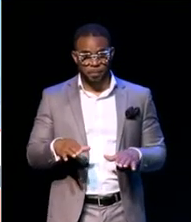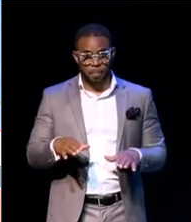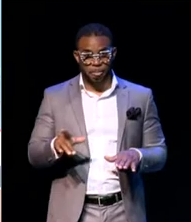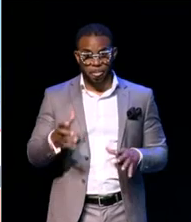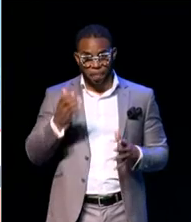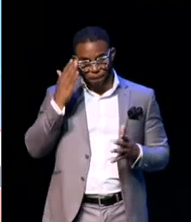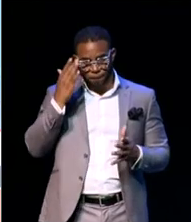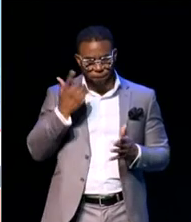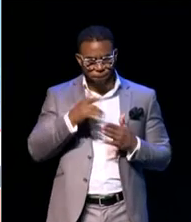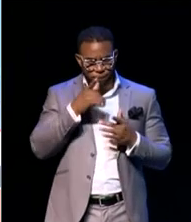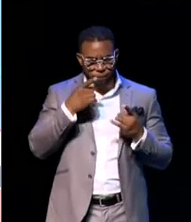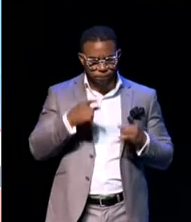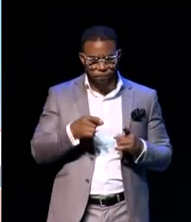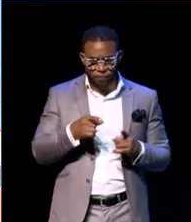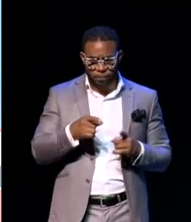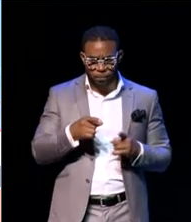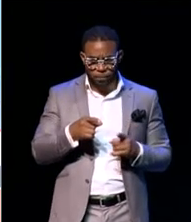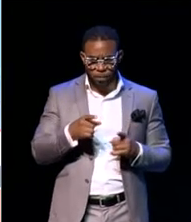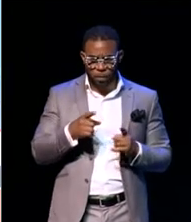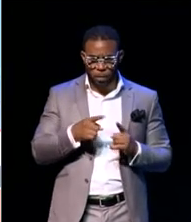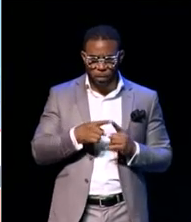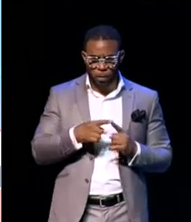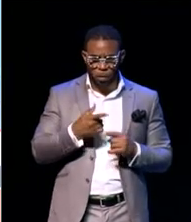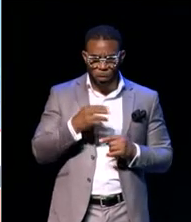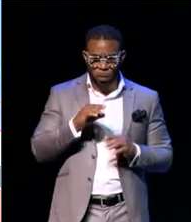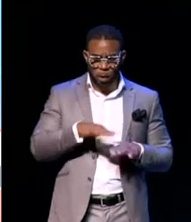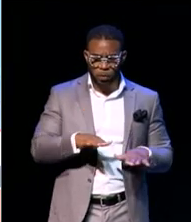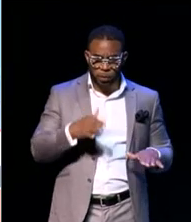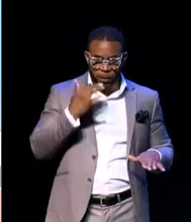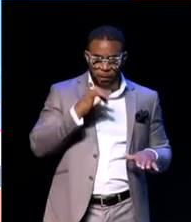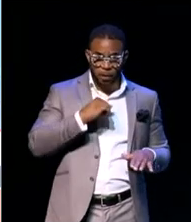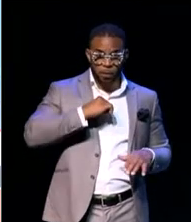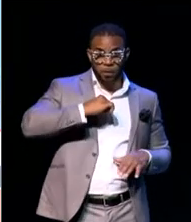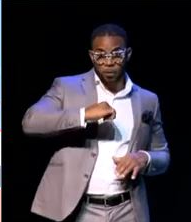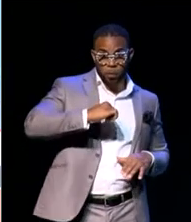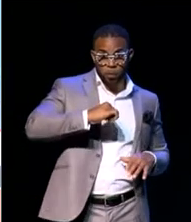they want to know what will happen to their grandchildren if they